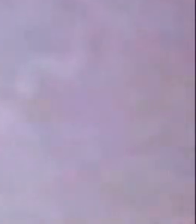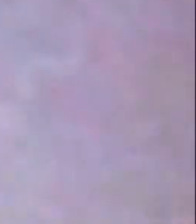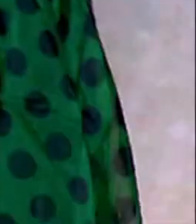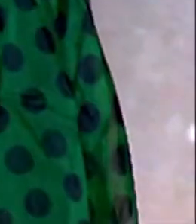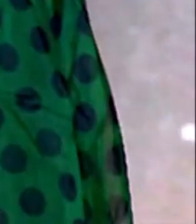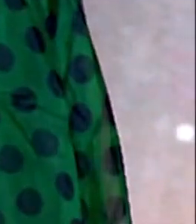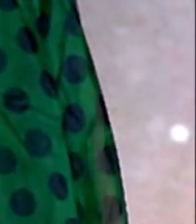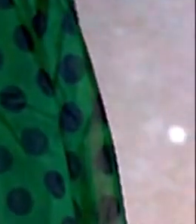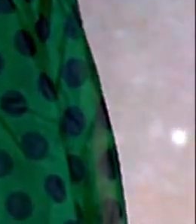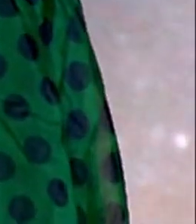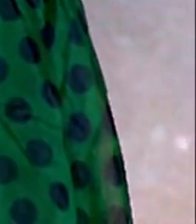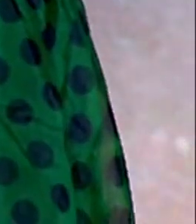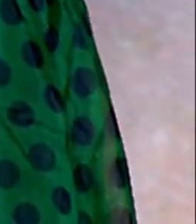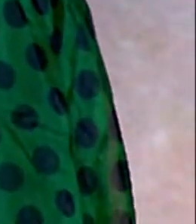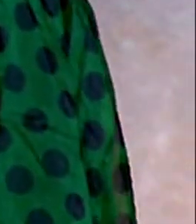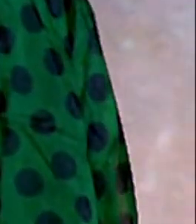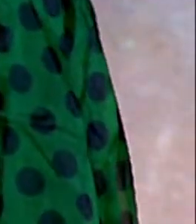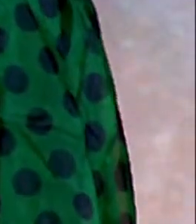Emmanuel.